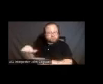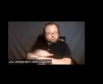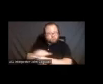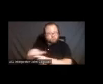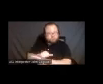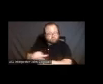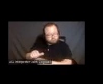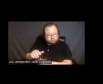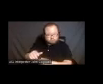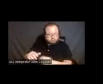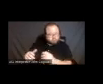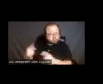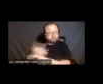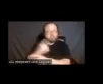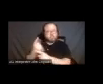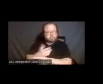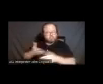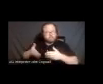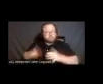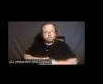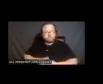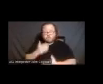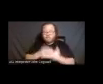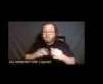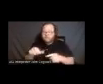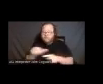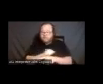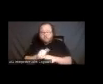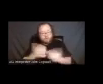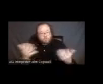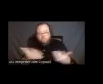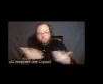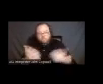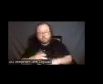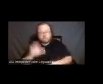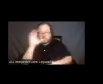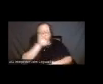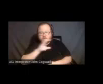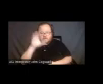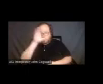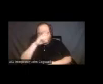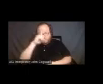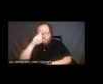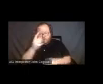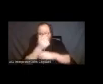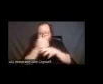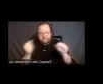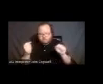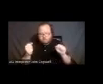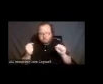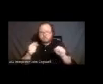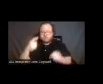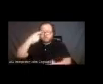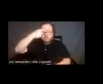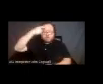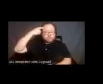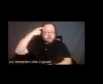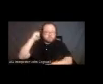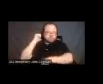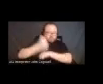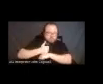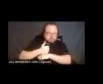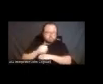fidelity. Some of those particular practices are seeking safety, which is a trauma-based practice,